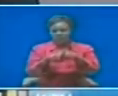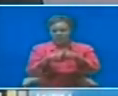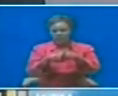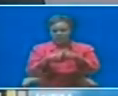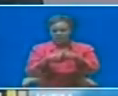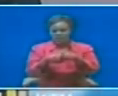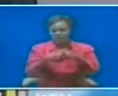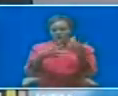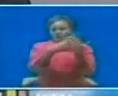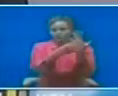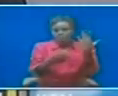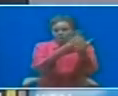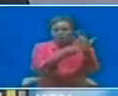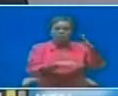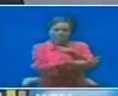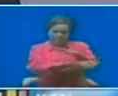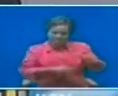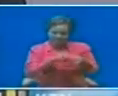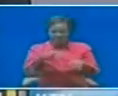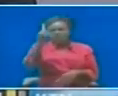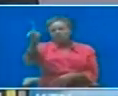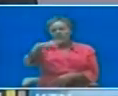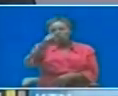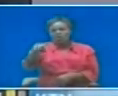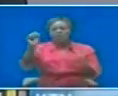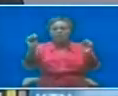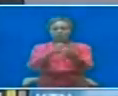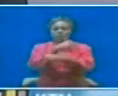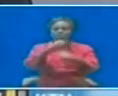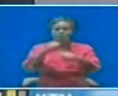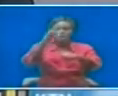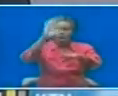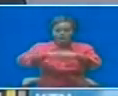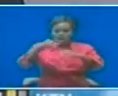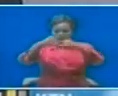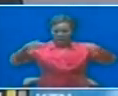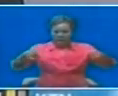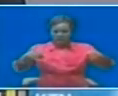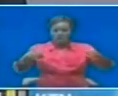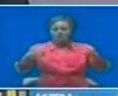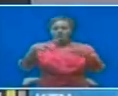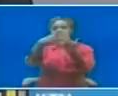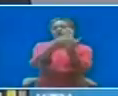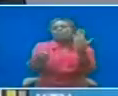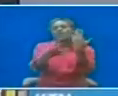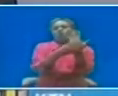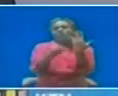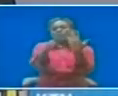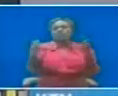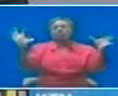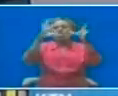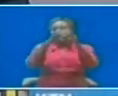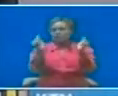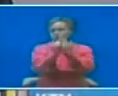plagiarism, it's big. It's illegal. Mm-hmm. You cannot go online, pick somebody else's presentation and try connect with an